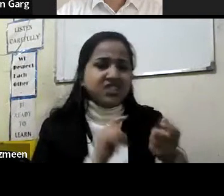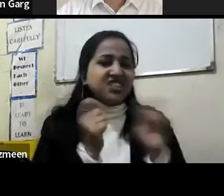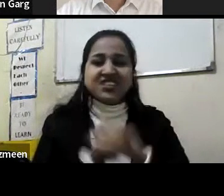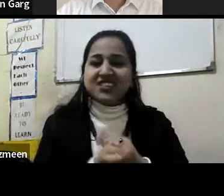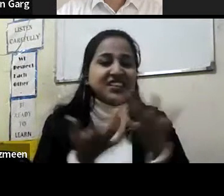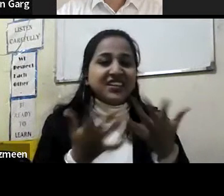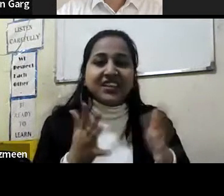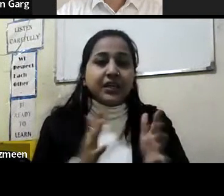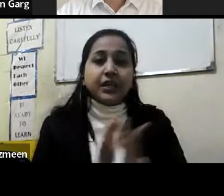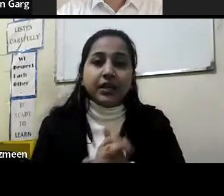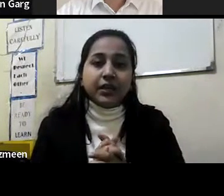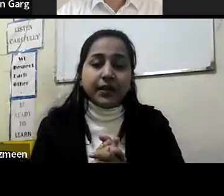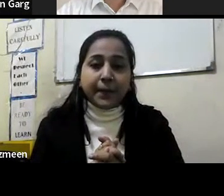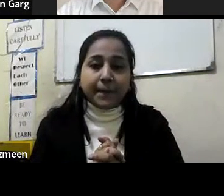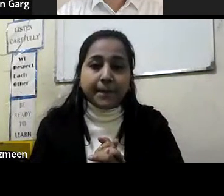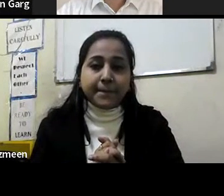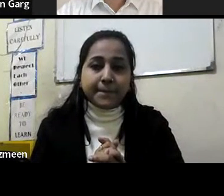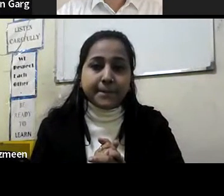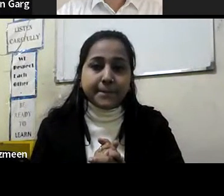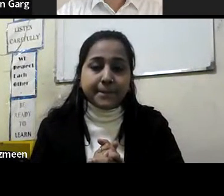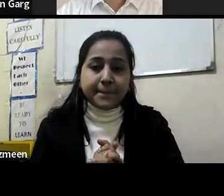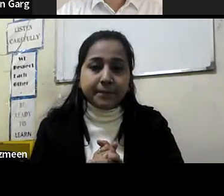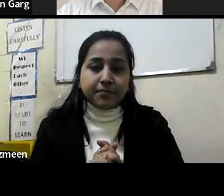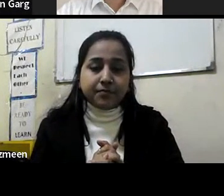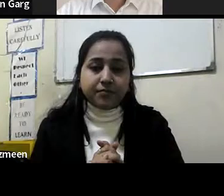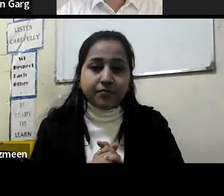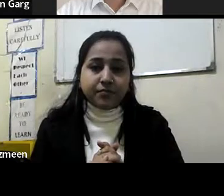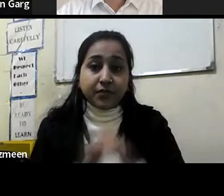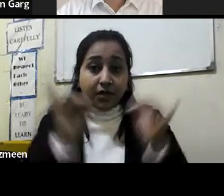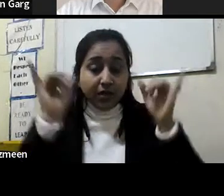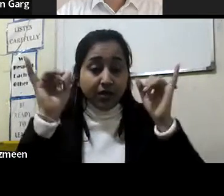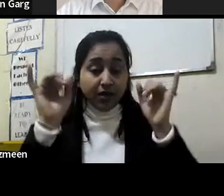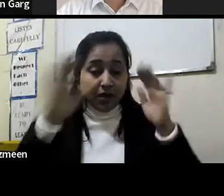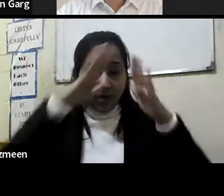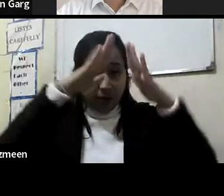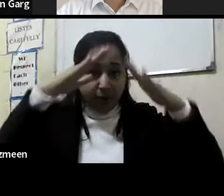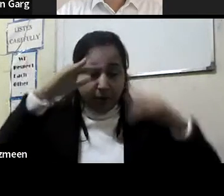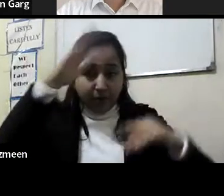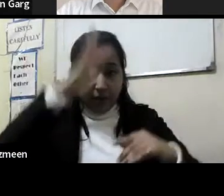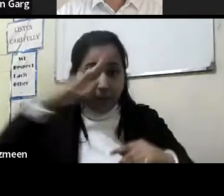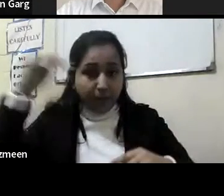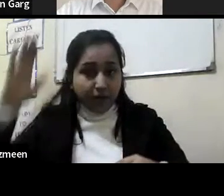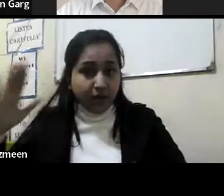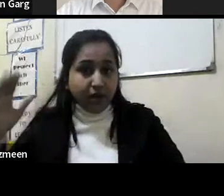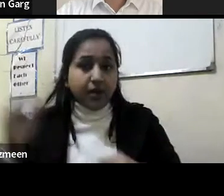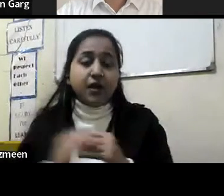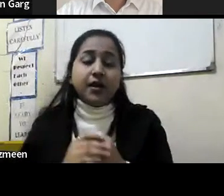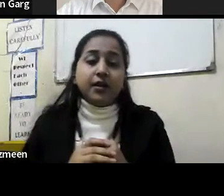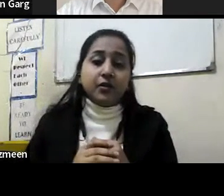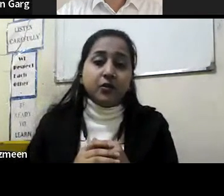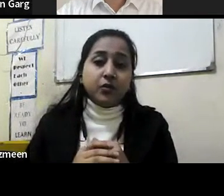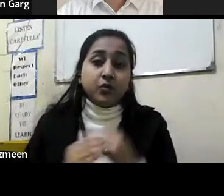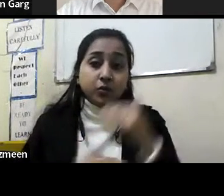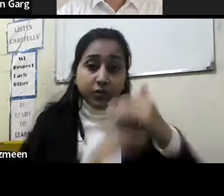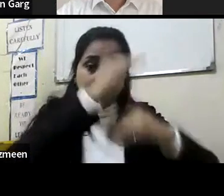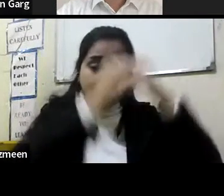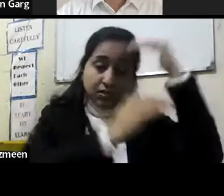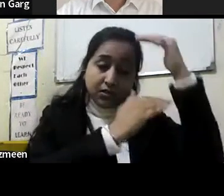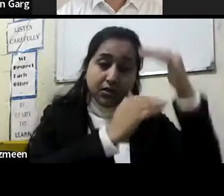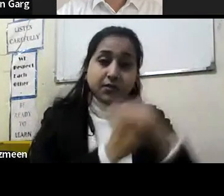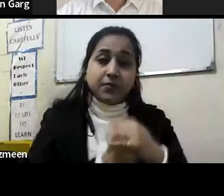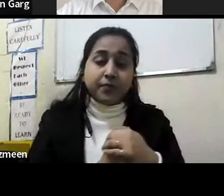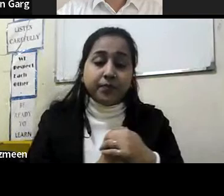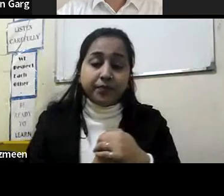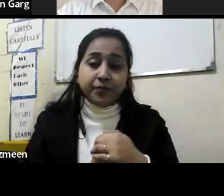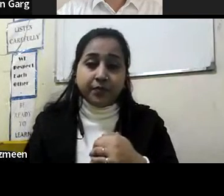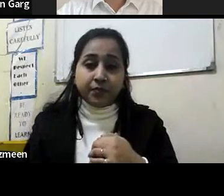literacy along with Shri, Himalayan Unnati Mission, in jails, people who don't get, and also